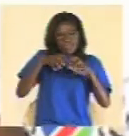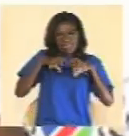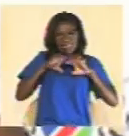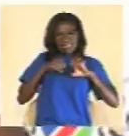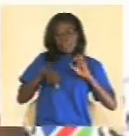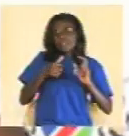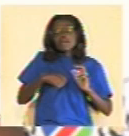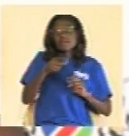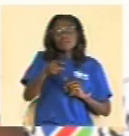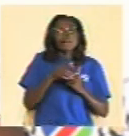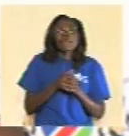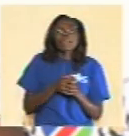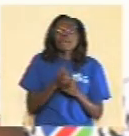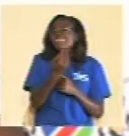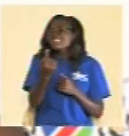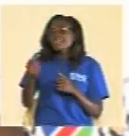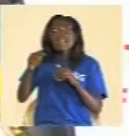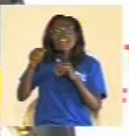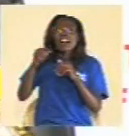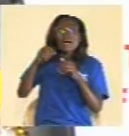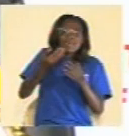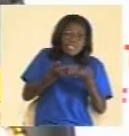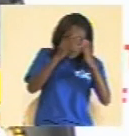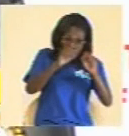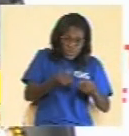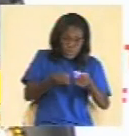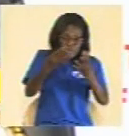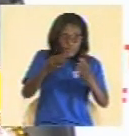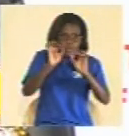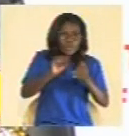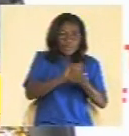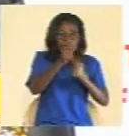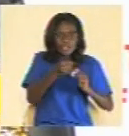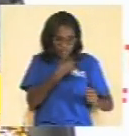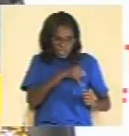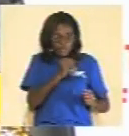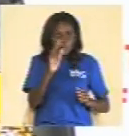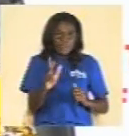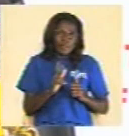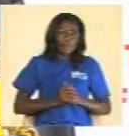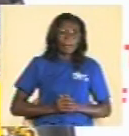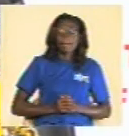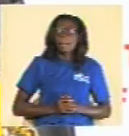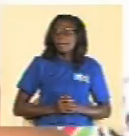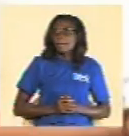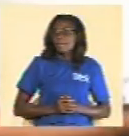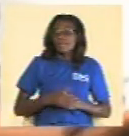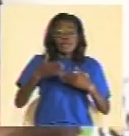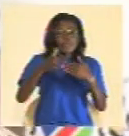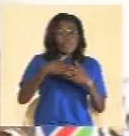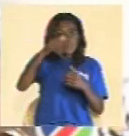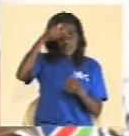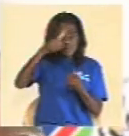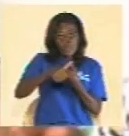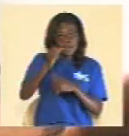just, whatever little that you can do for that person will change a person's life. Do you understand? Okay. Coming back to the commemoration